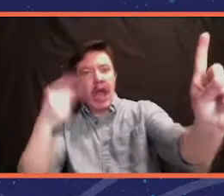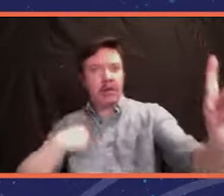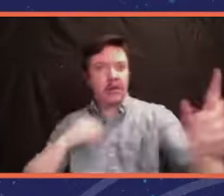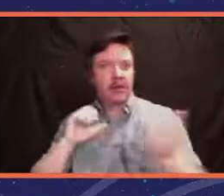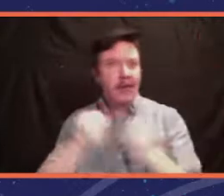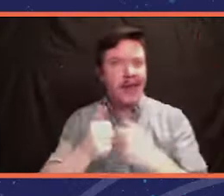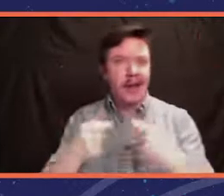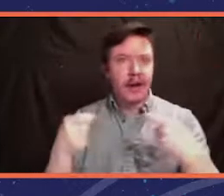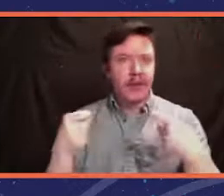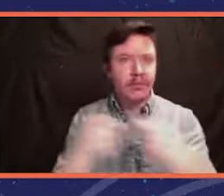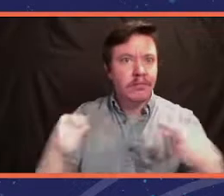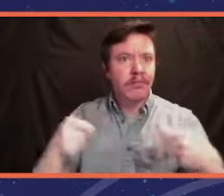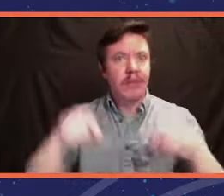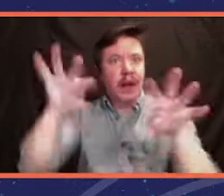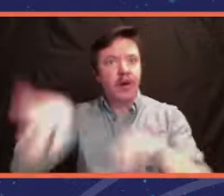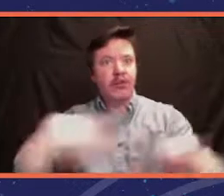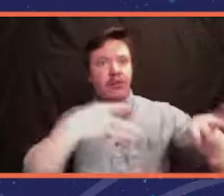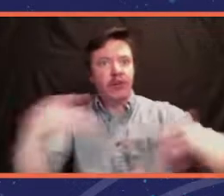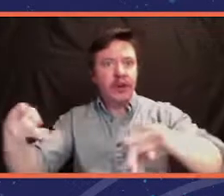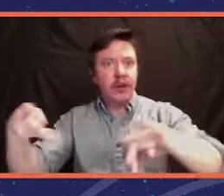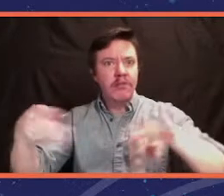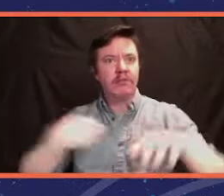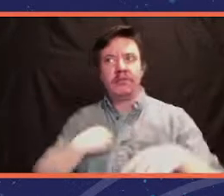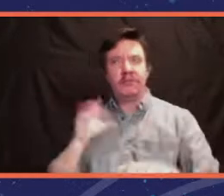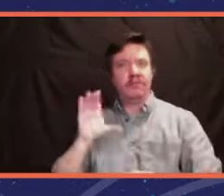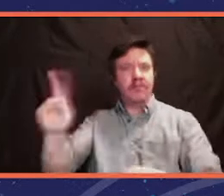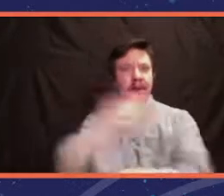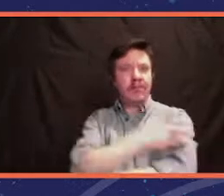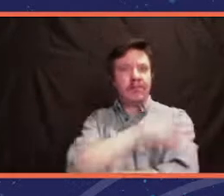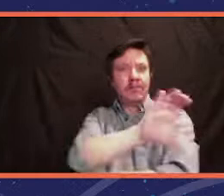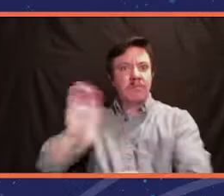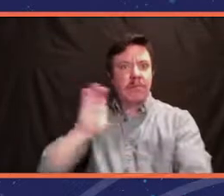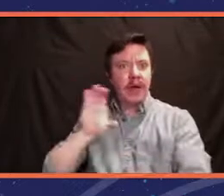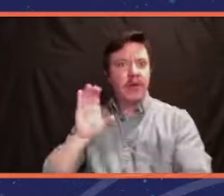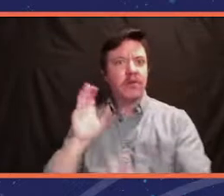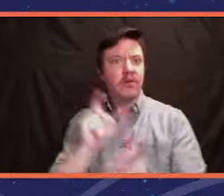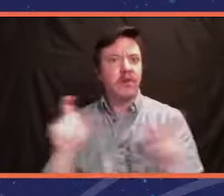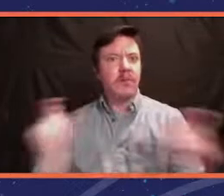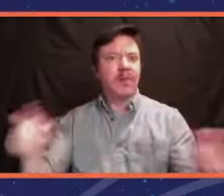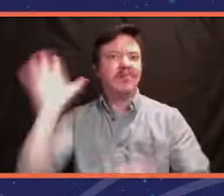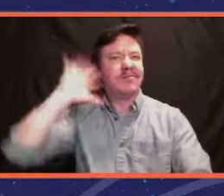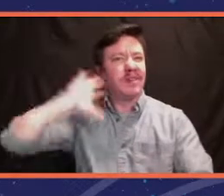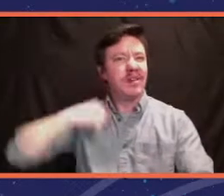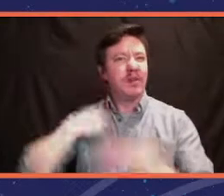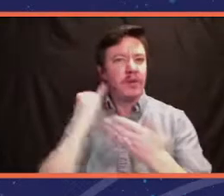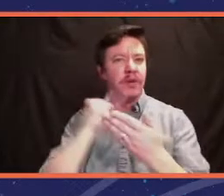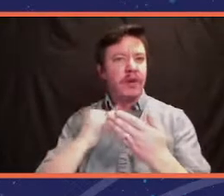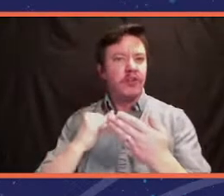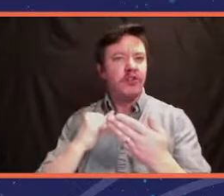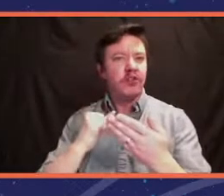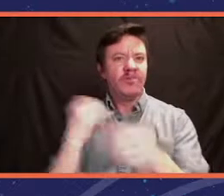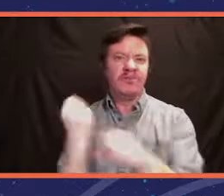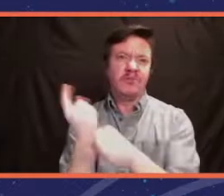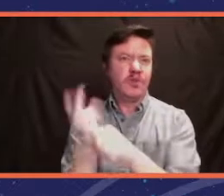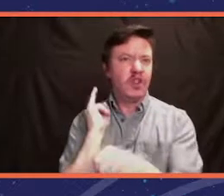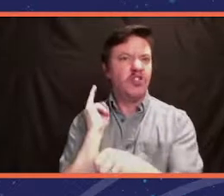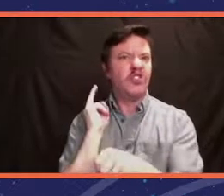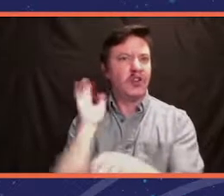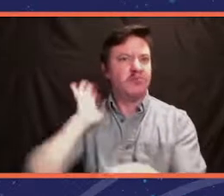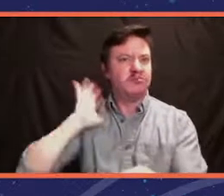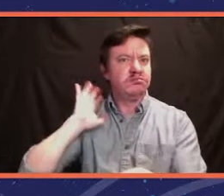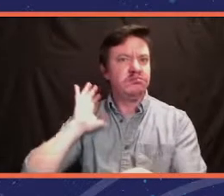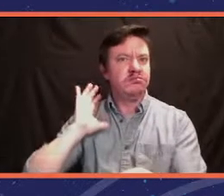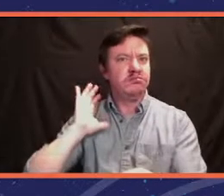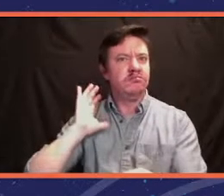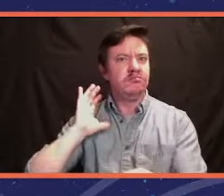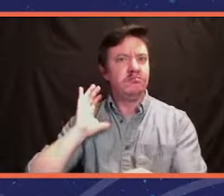people back, give the power back to the people? Because I've done a previous illustration like a year or two before doing this Creative